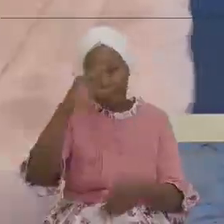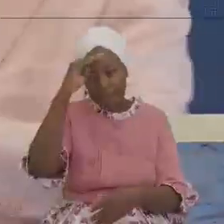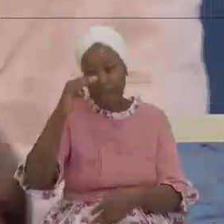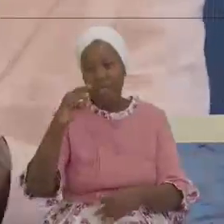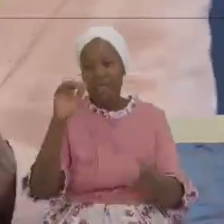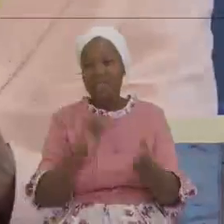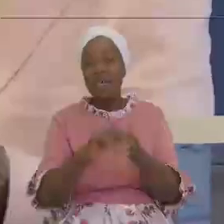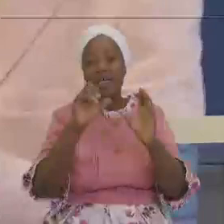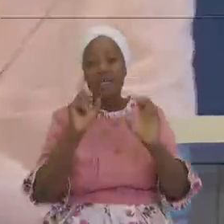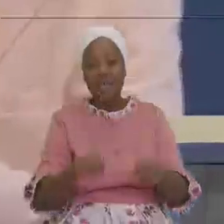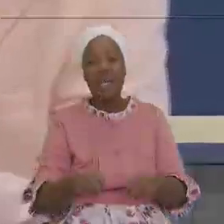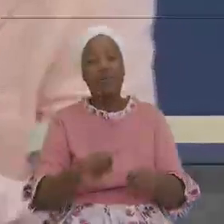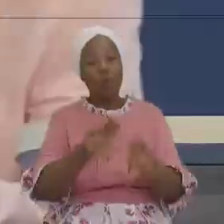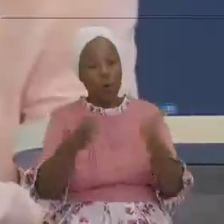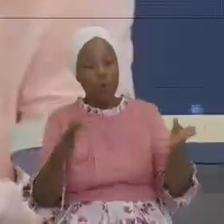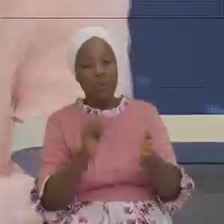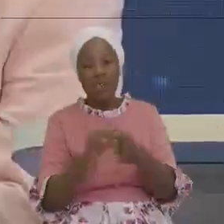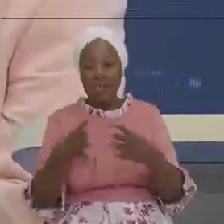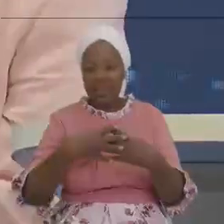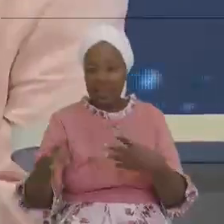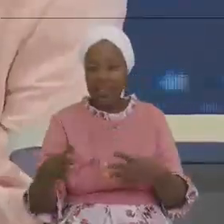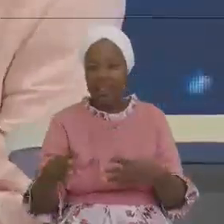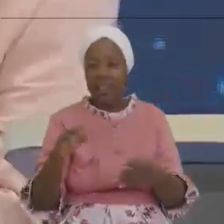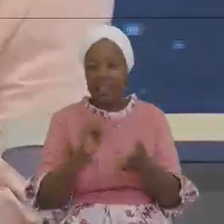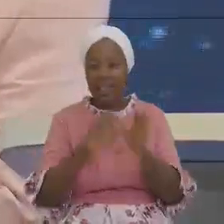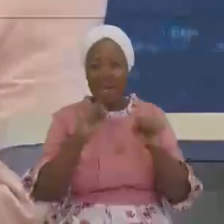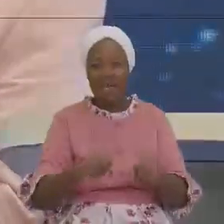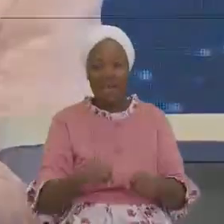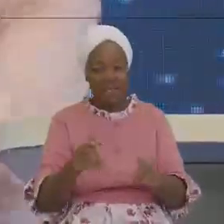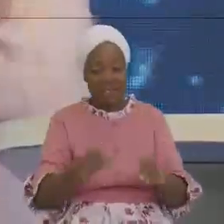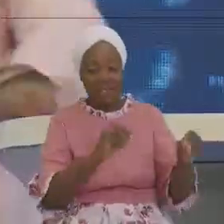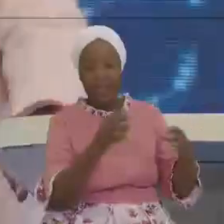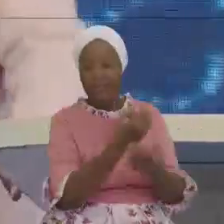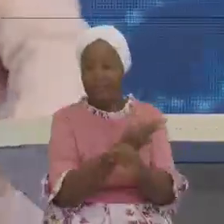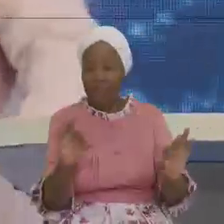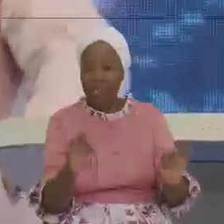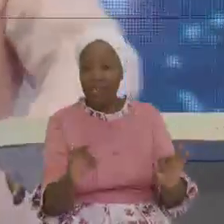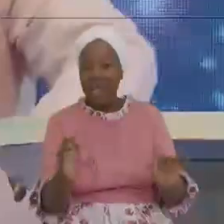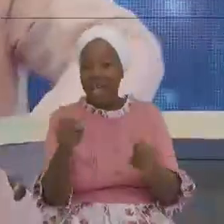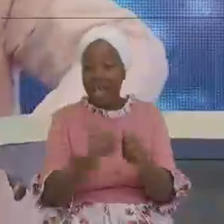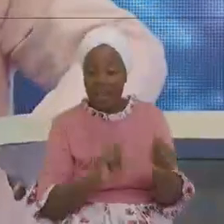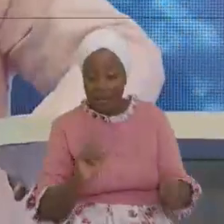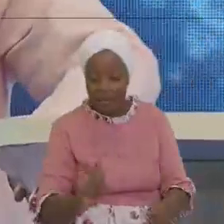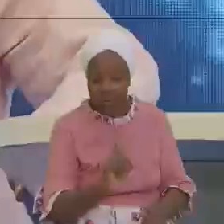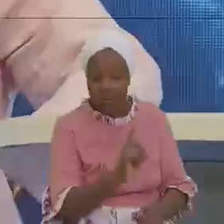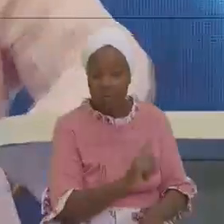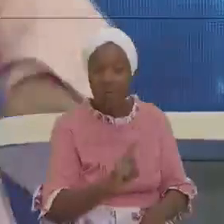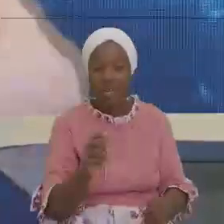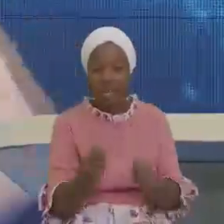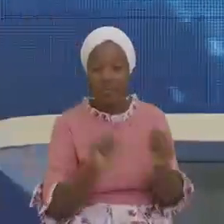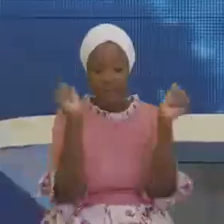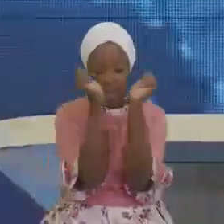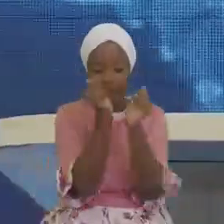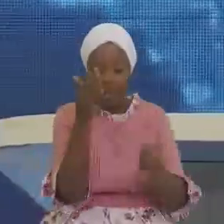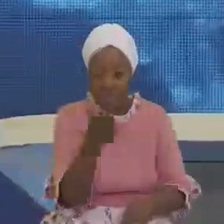can open that cage, that can set free every captive there.